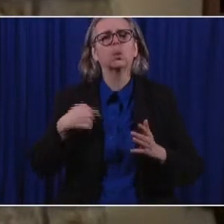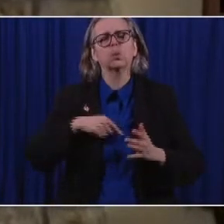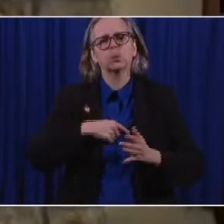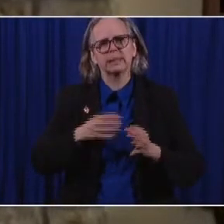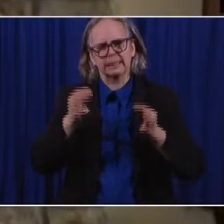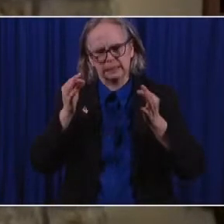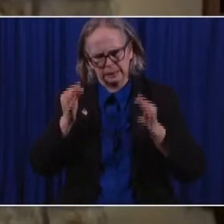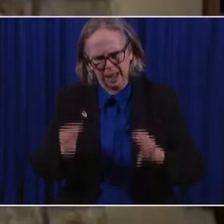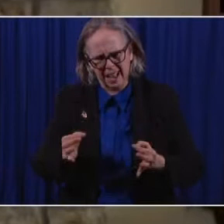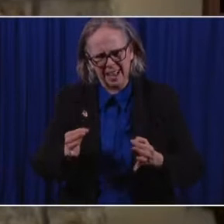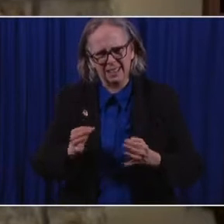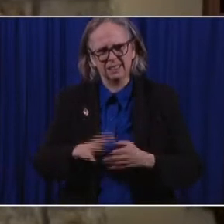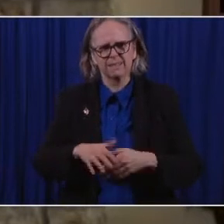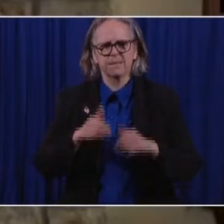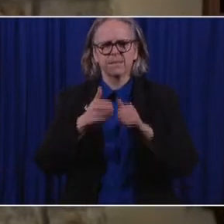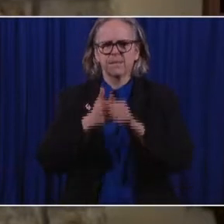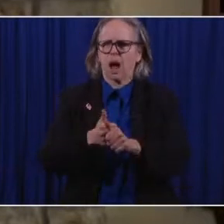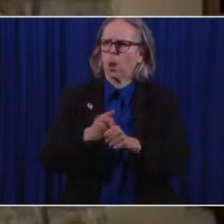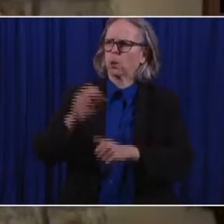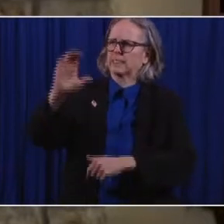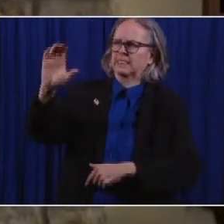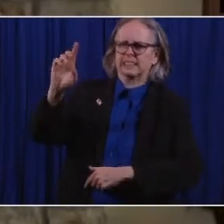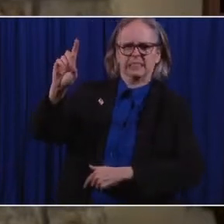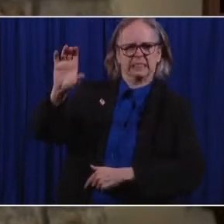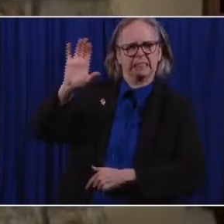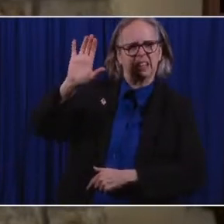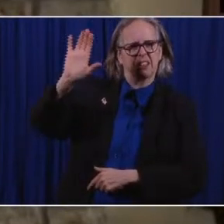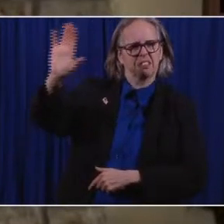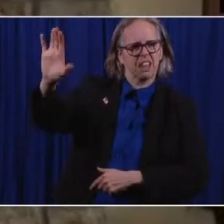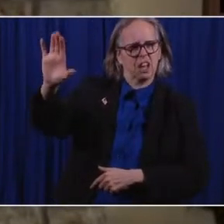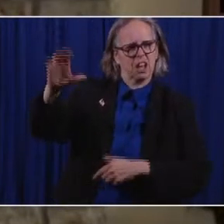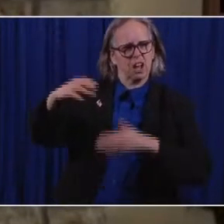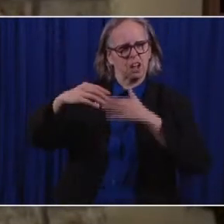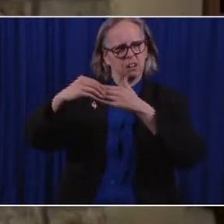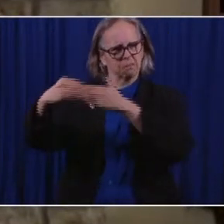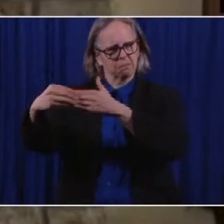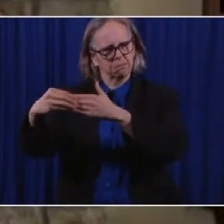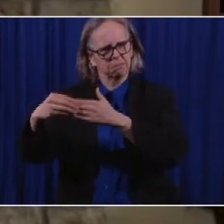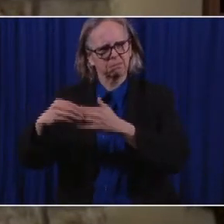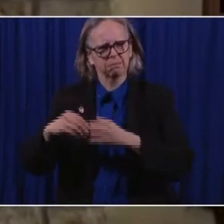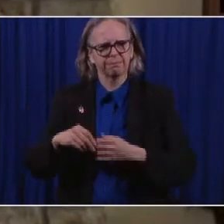from the CDC, but I'll let you answer the rest of the question.